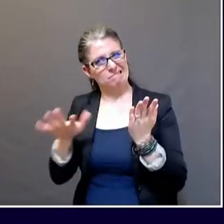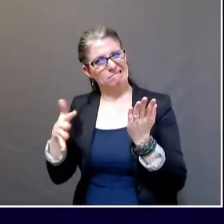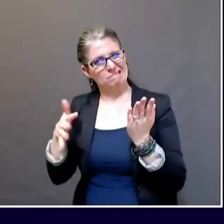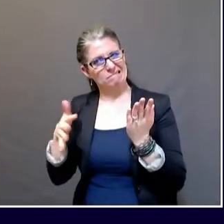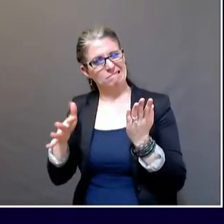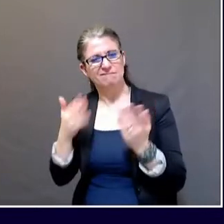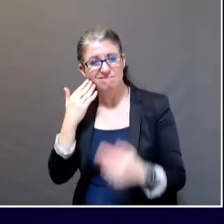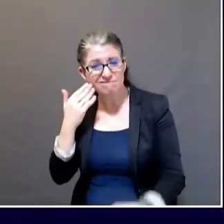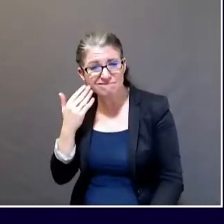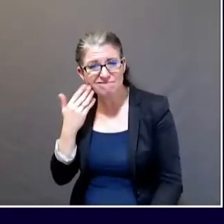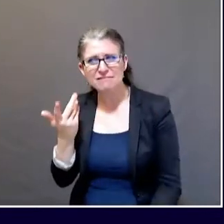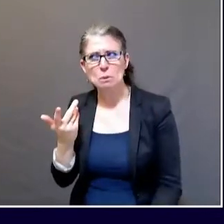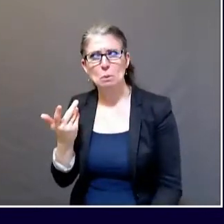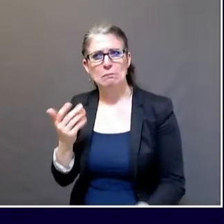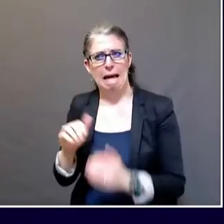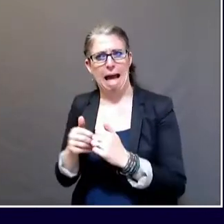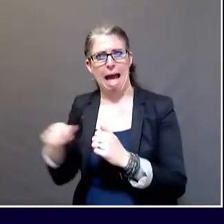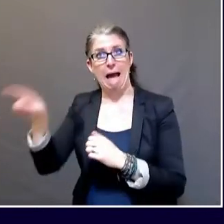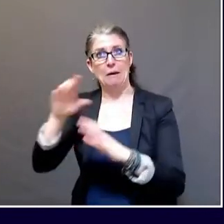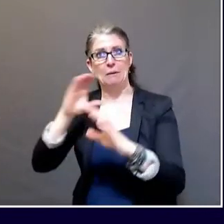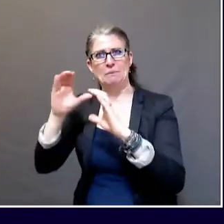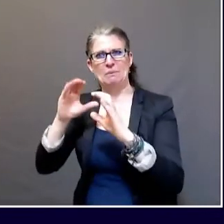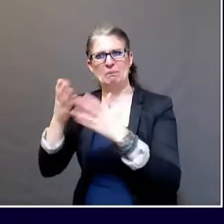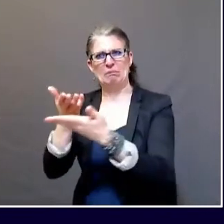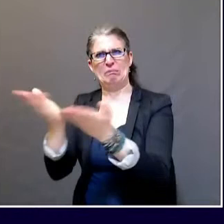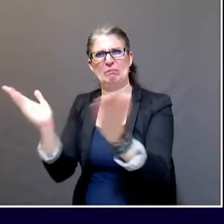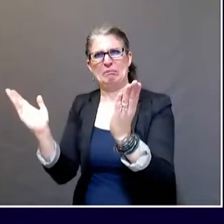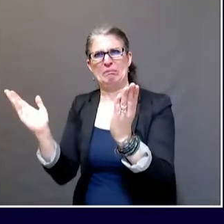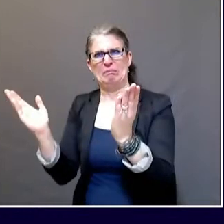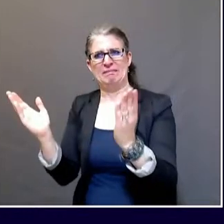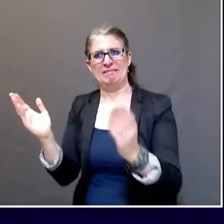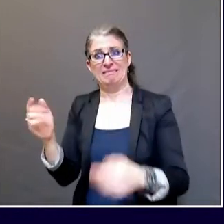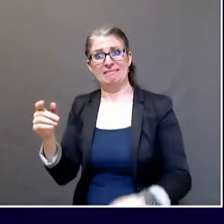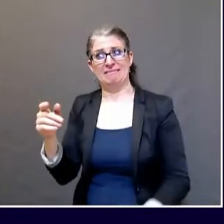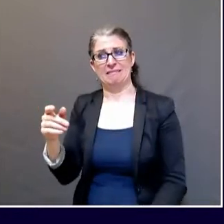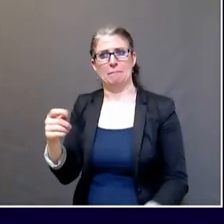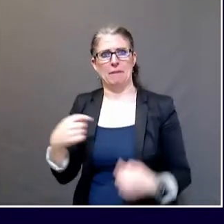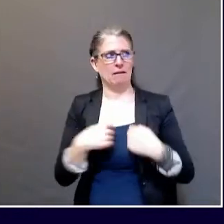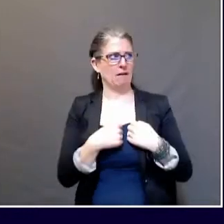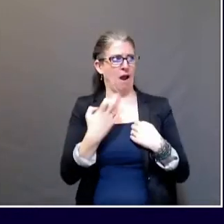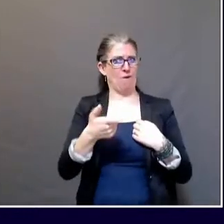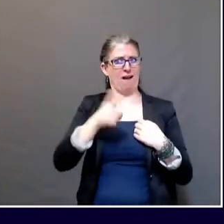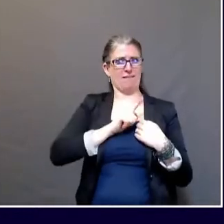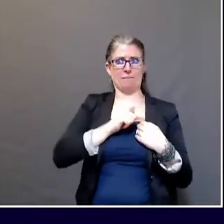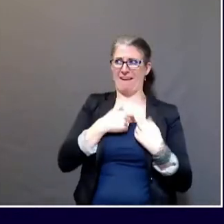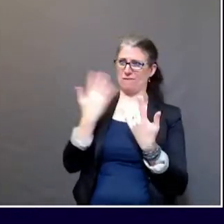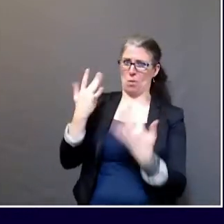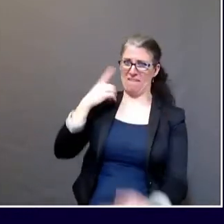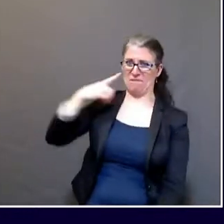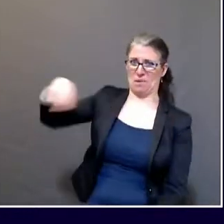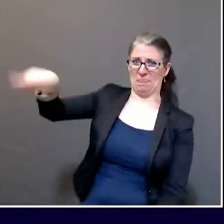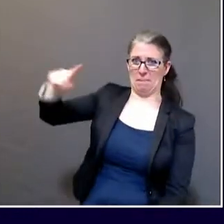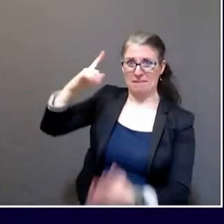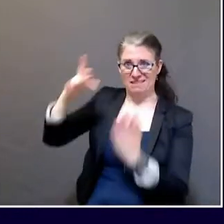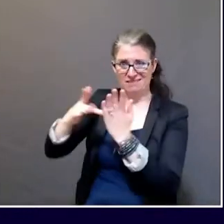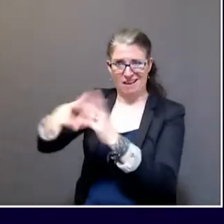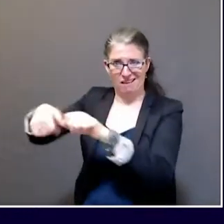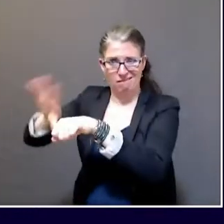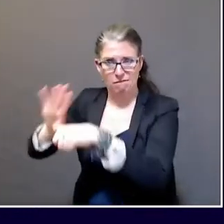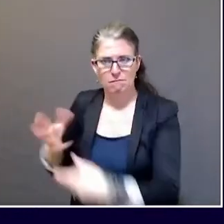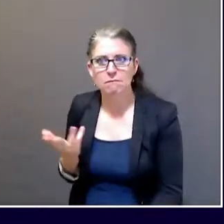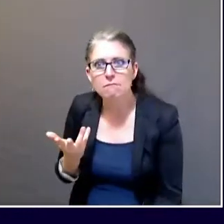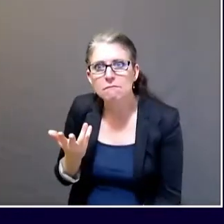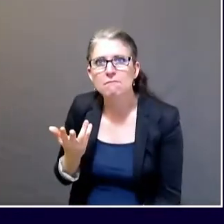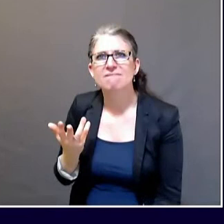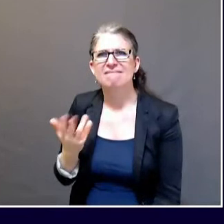vaccine, and how have any of these types of complaints made it to your desk? Sure. So Connor, the first thing I